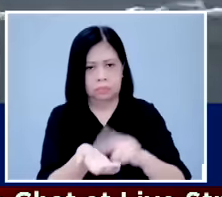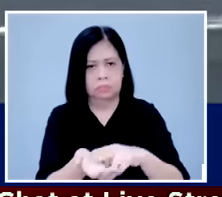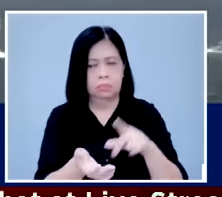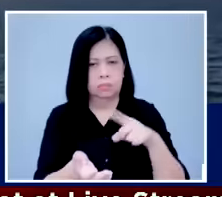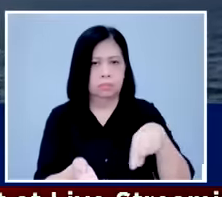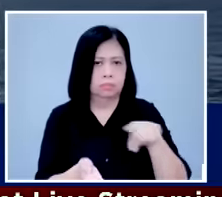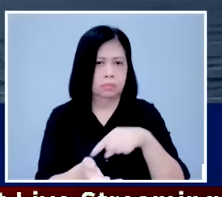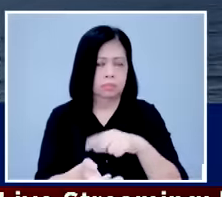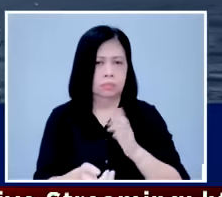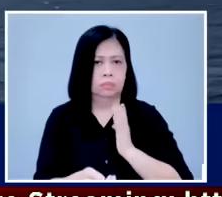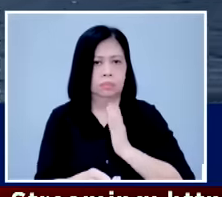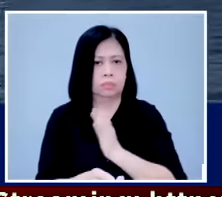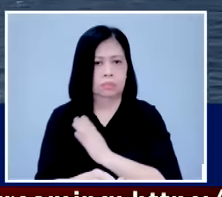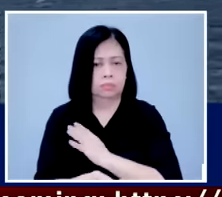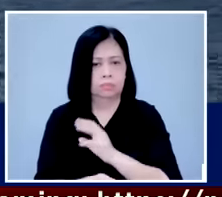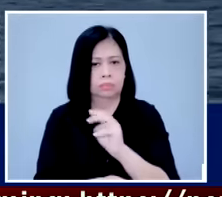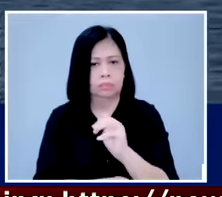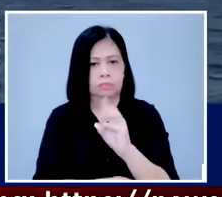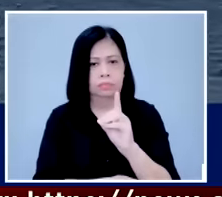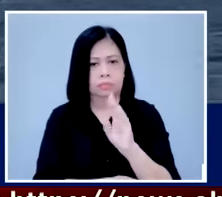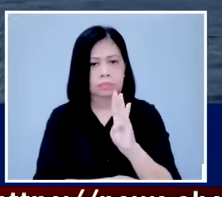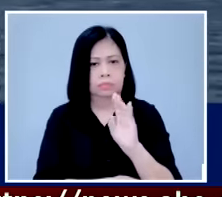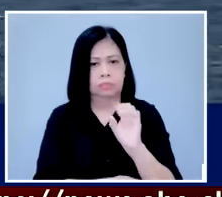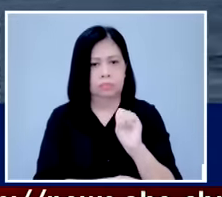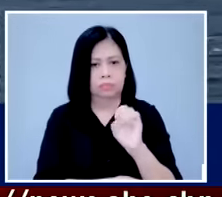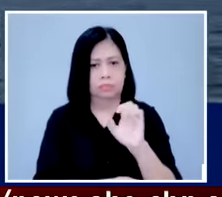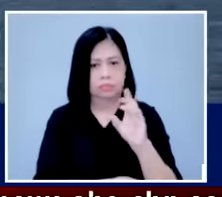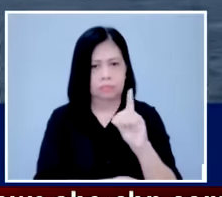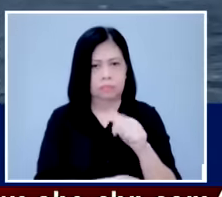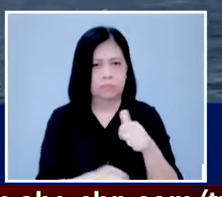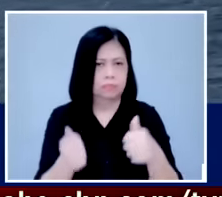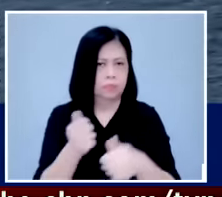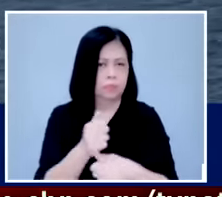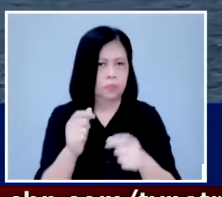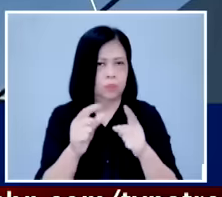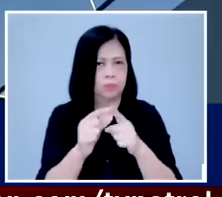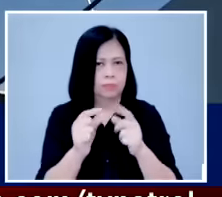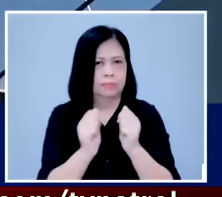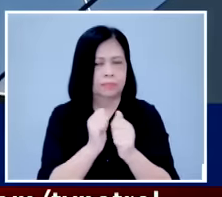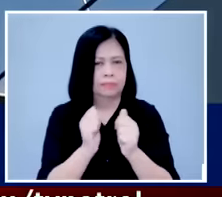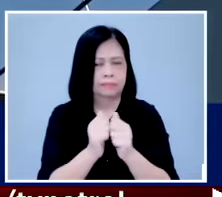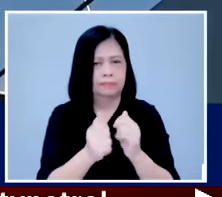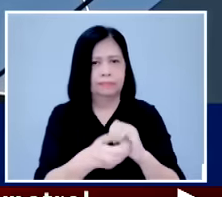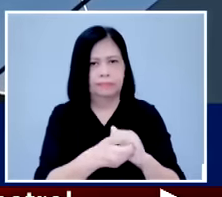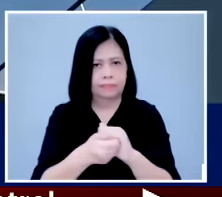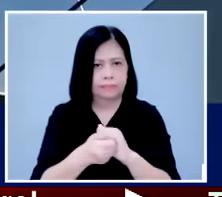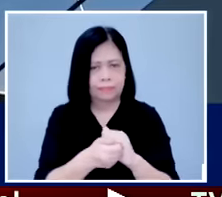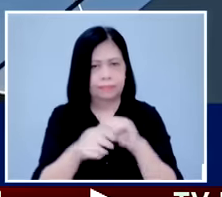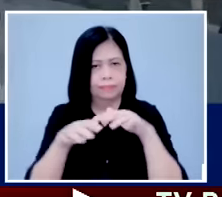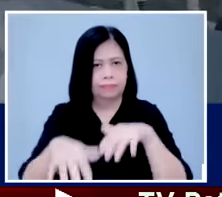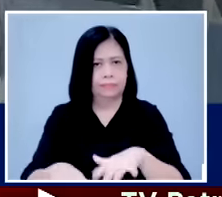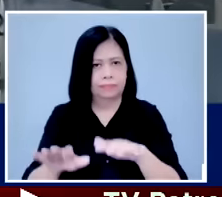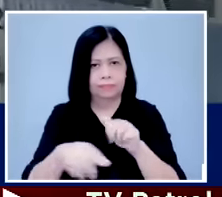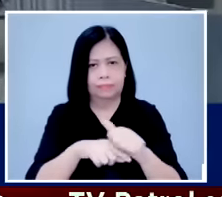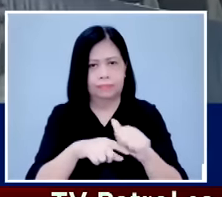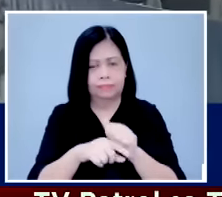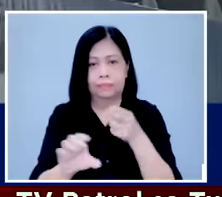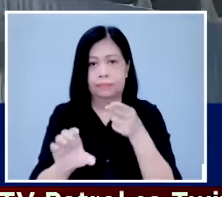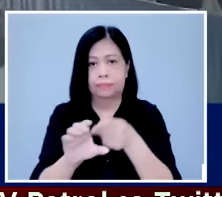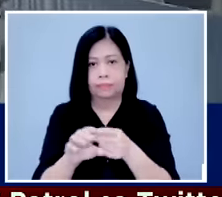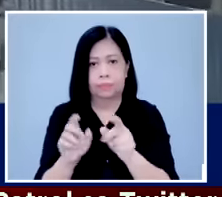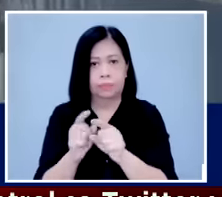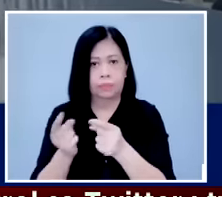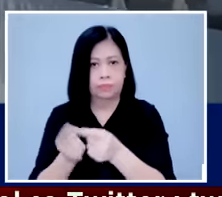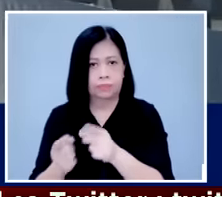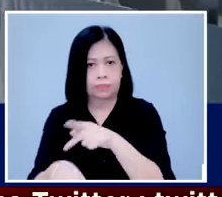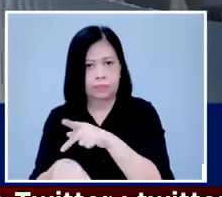Engagement Board o MDBSEB na umbrella term para sa routine goodwill activity sa dagat ng mga lumalahok na tropa ng